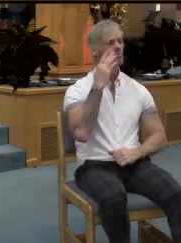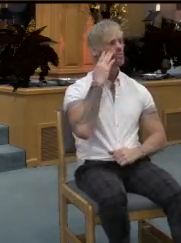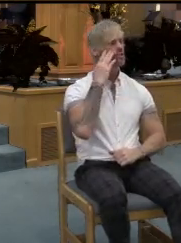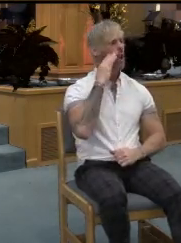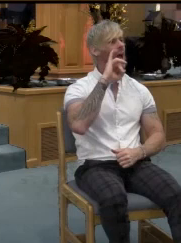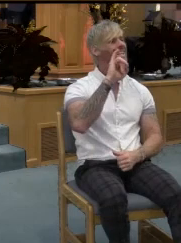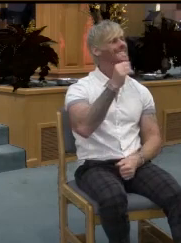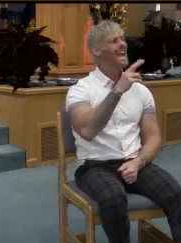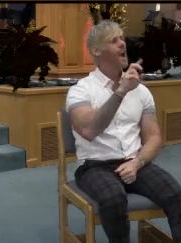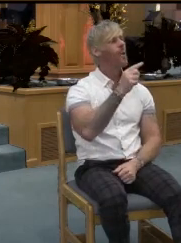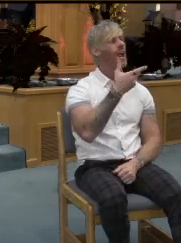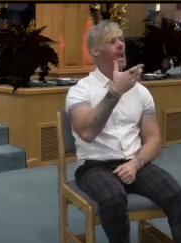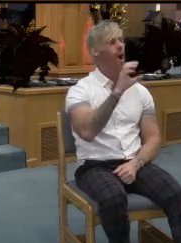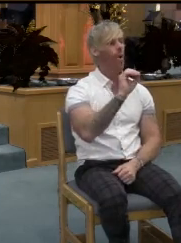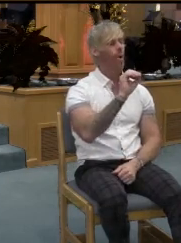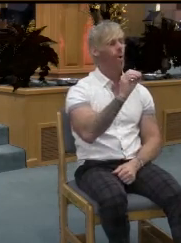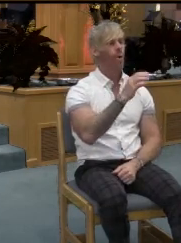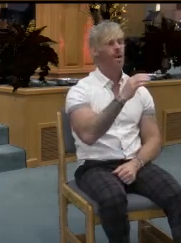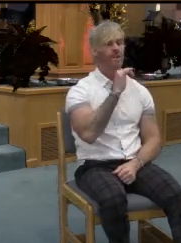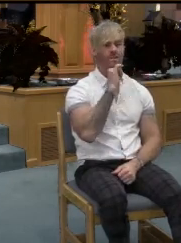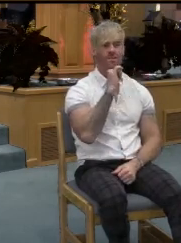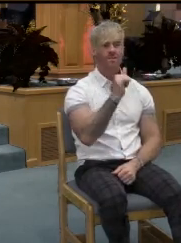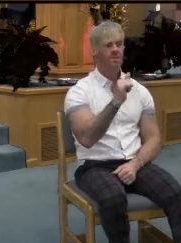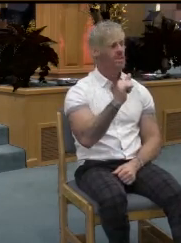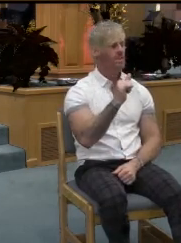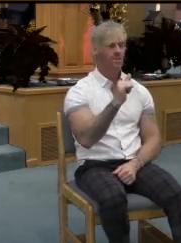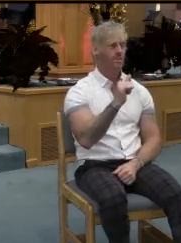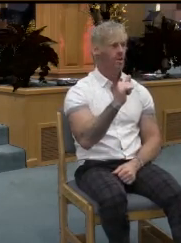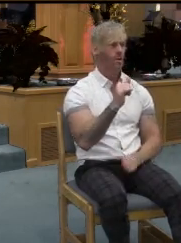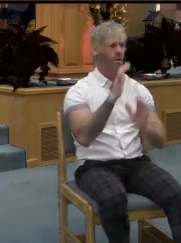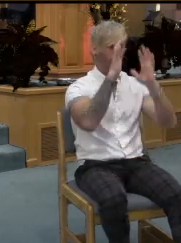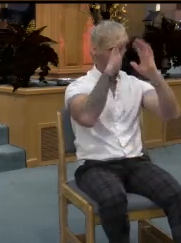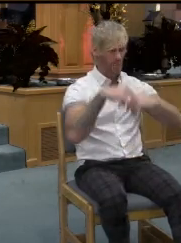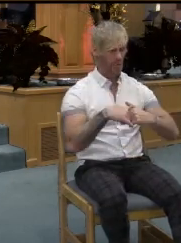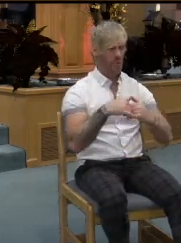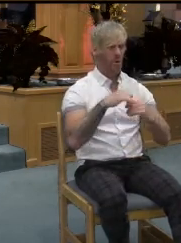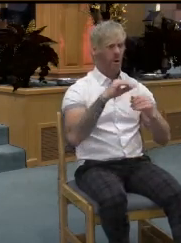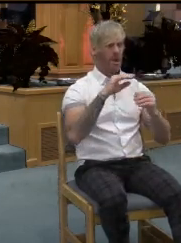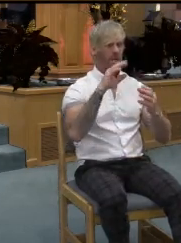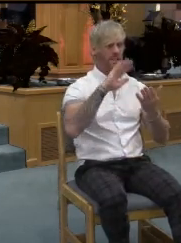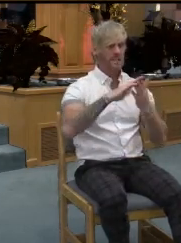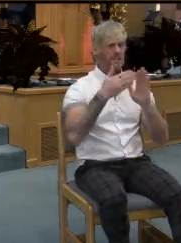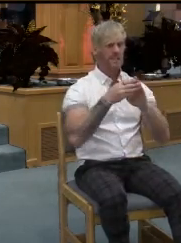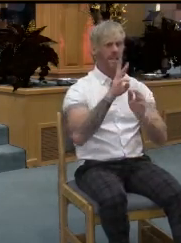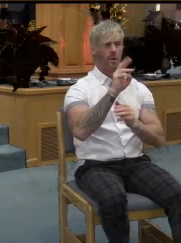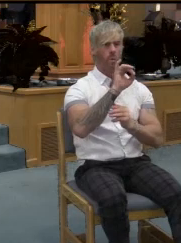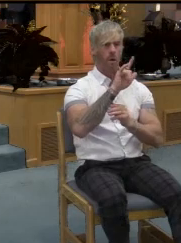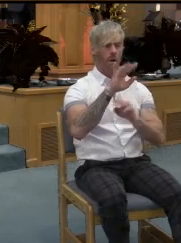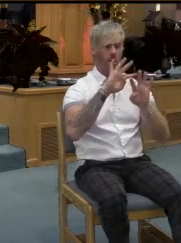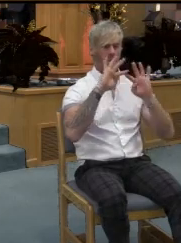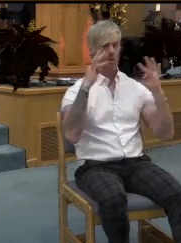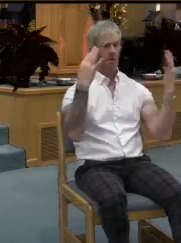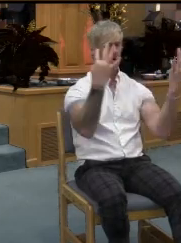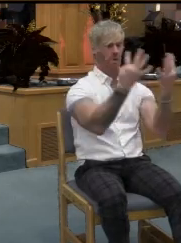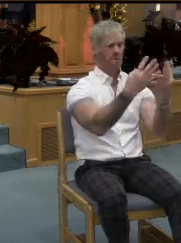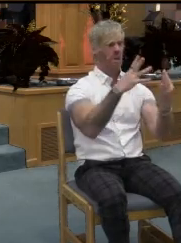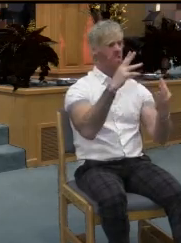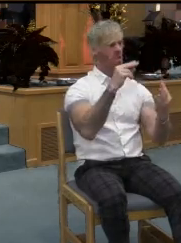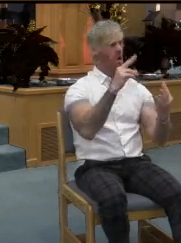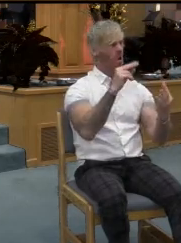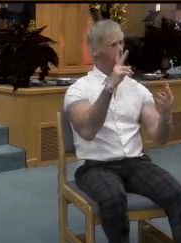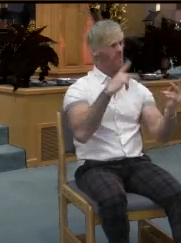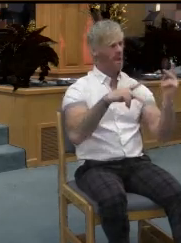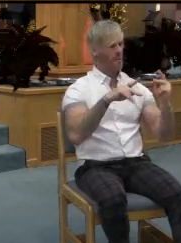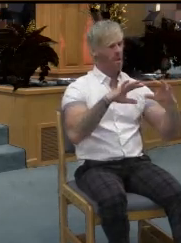Don't try to breach the city walls. Walk around it, blow your trumpets, and crash your lanterns, and the walls will